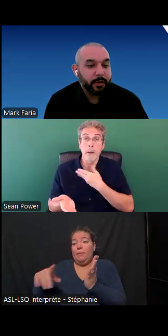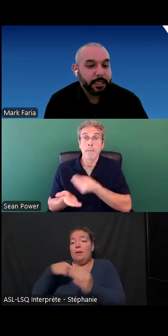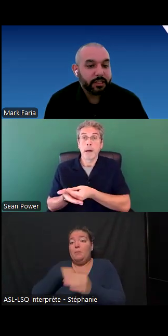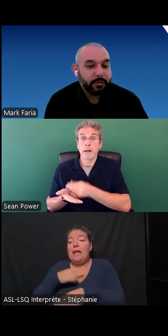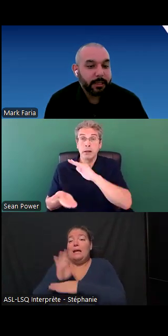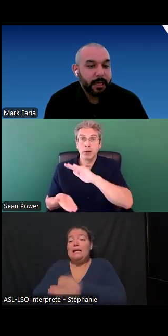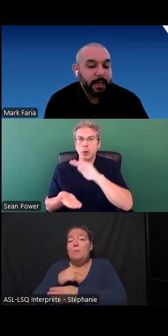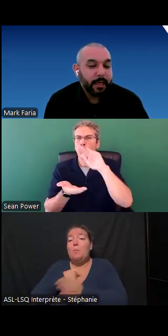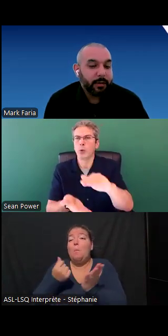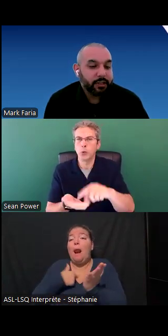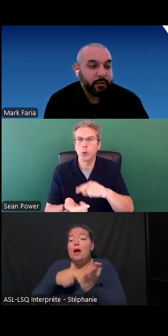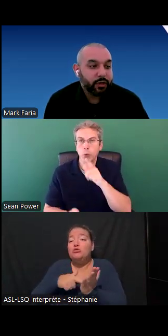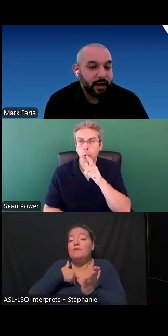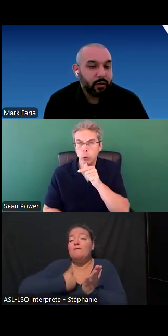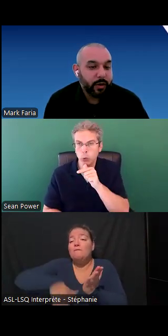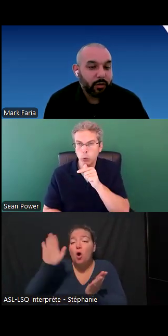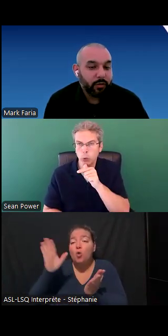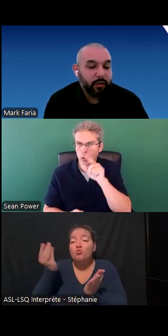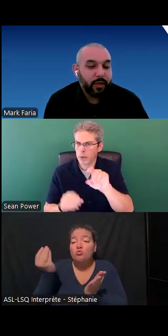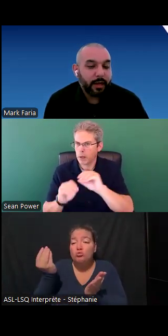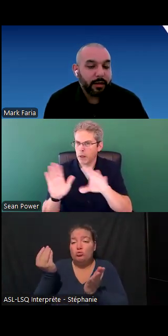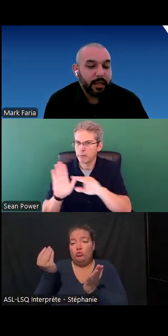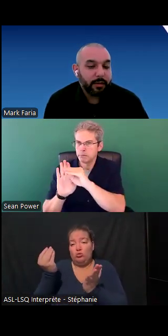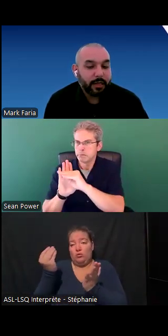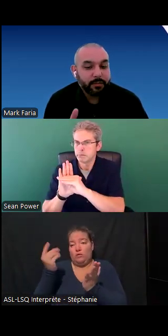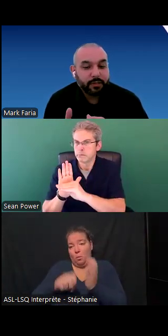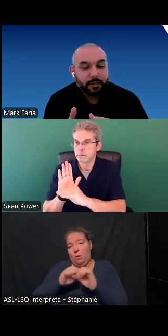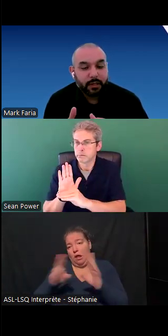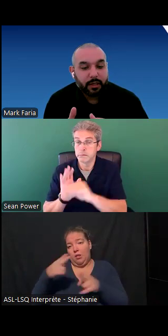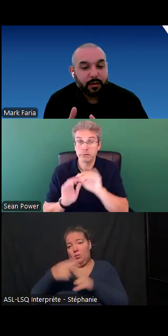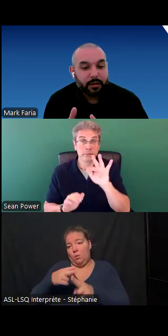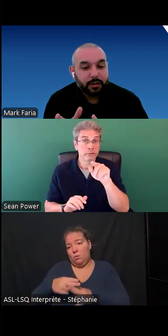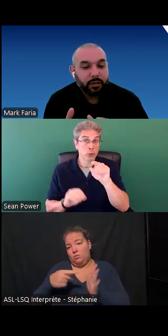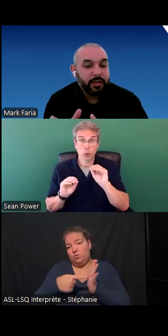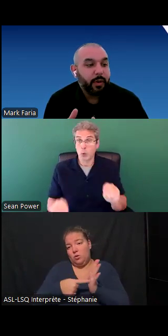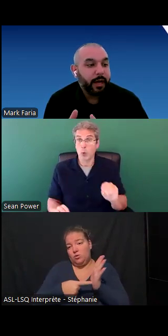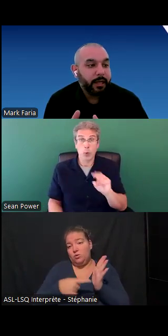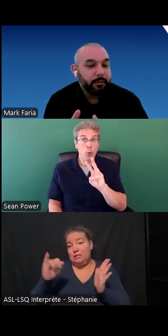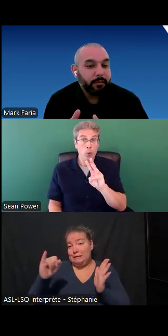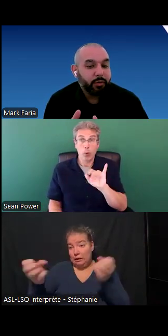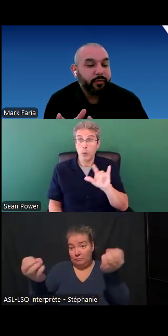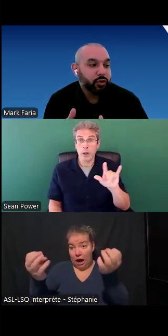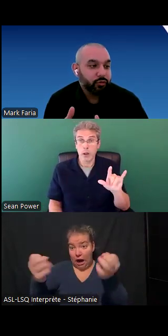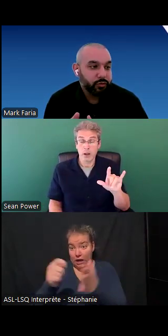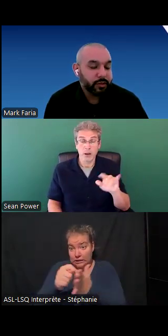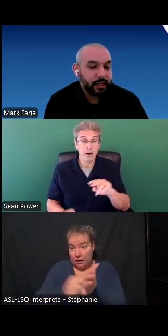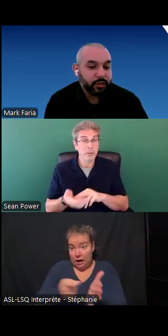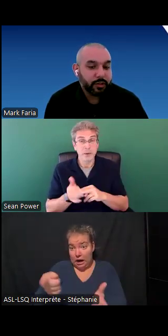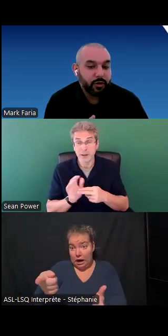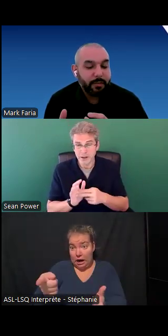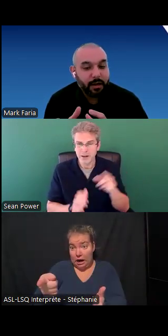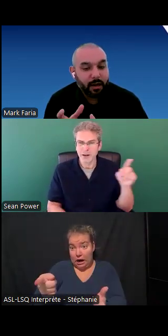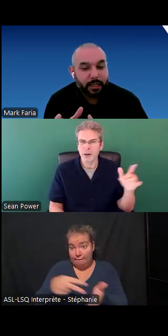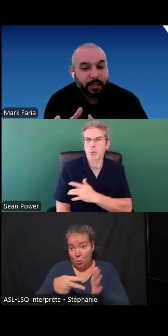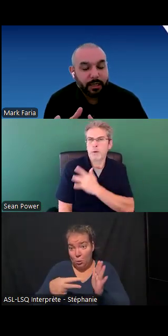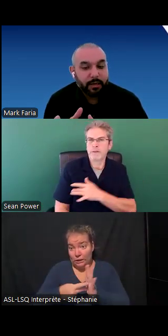with an RDSP. Because if you don't have a will, then it becomes determined by provincial rules essentially. So